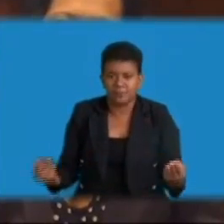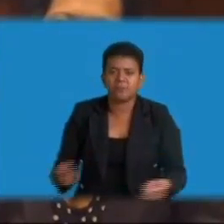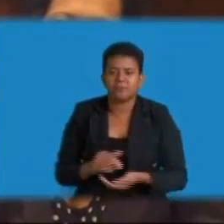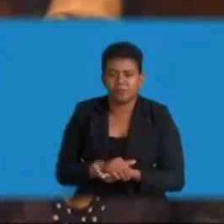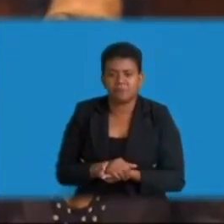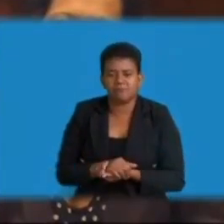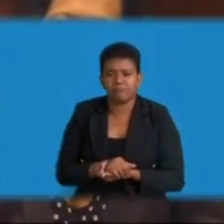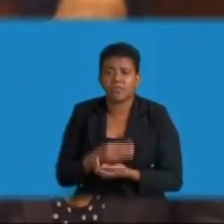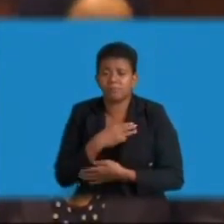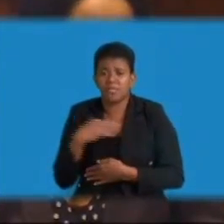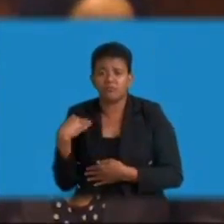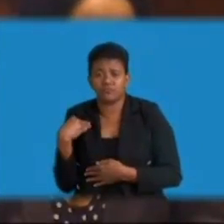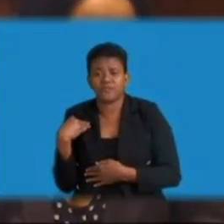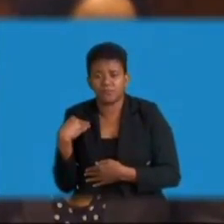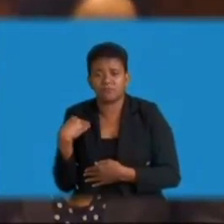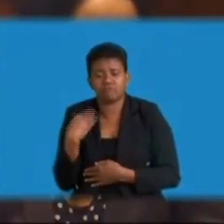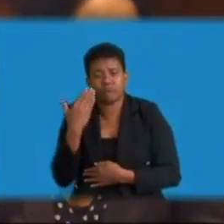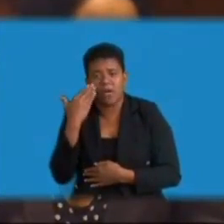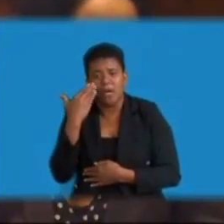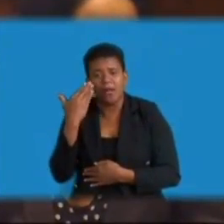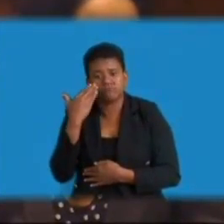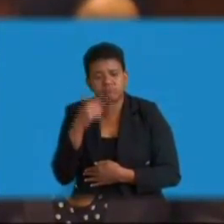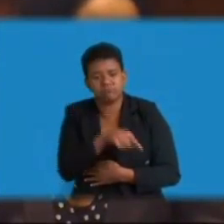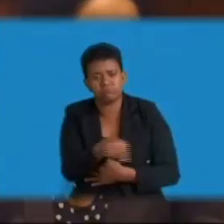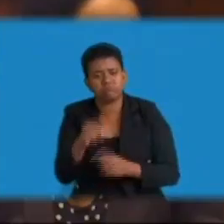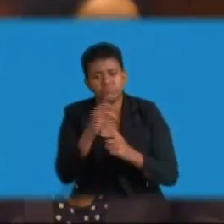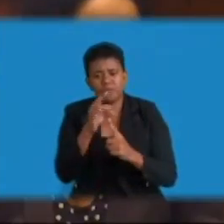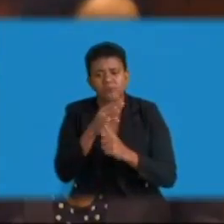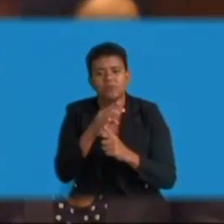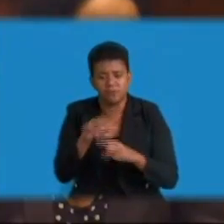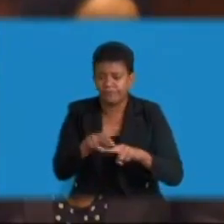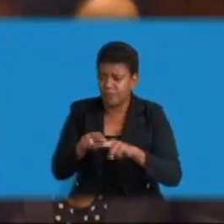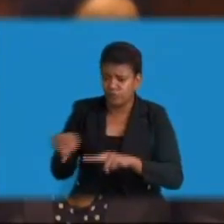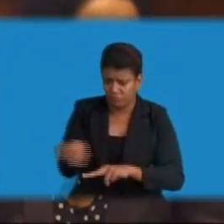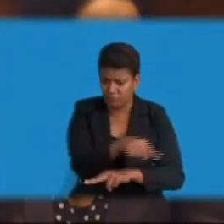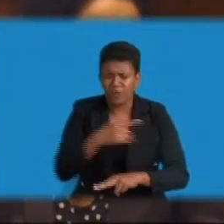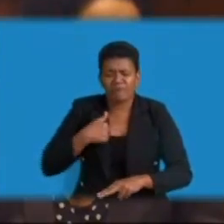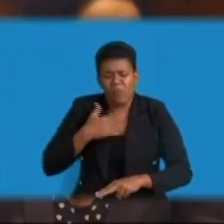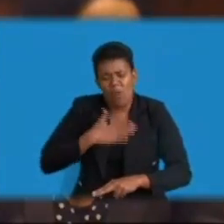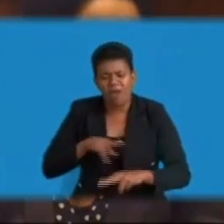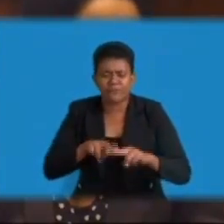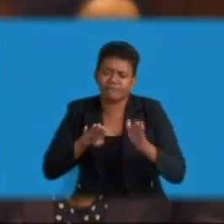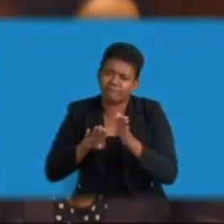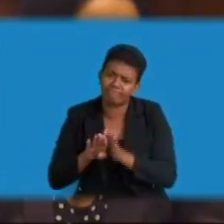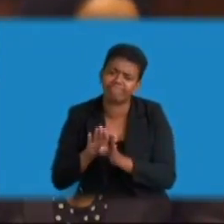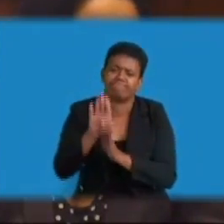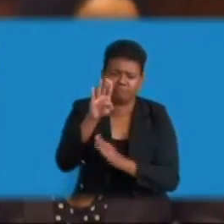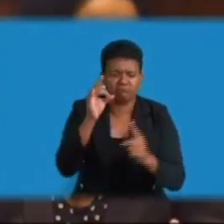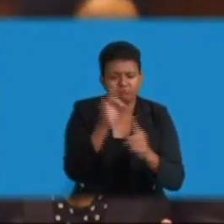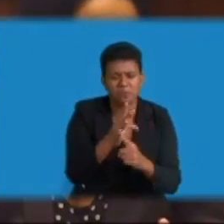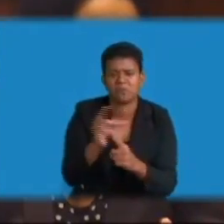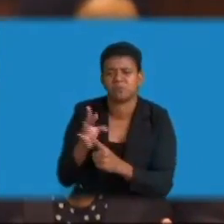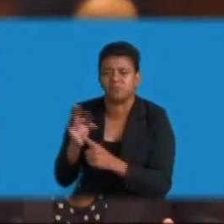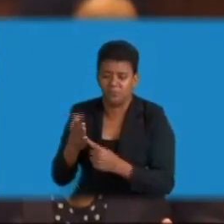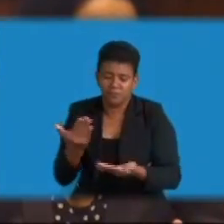prosperity and our nation's ongoing well-being and comes through embracing every relevant stakeholder with all new